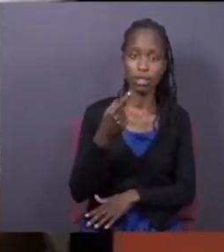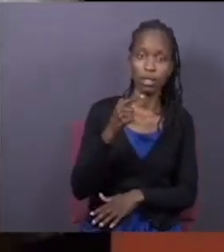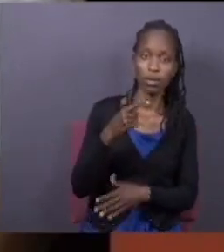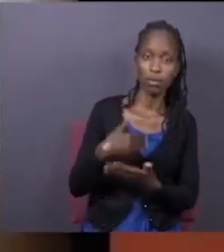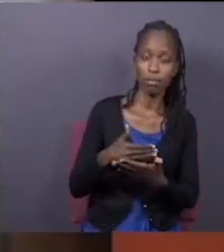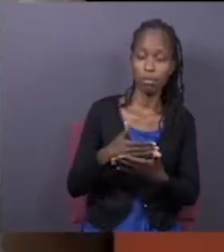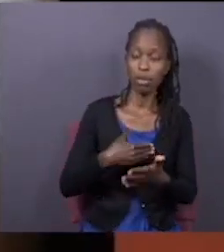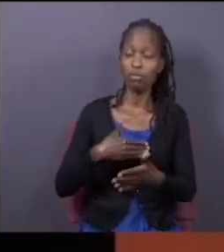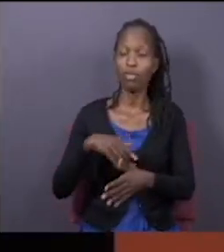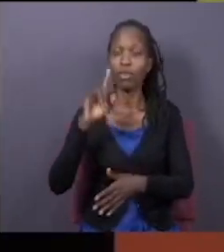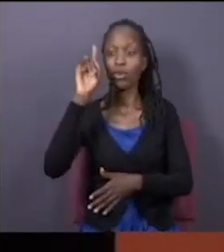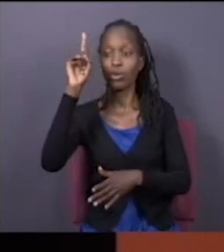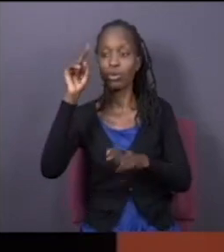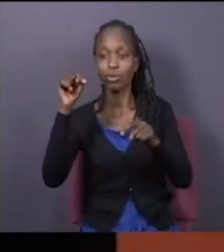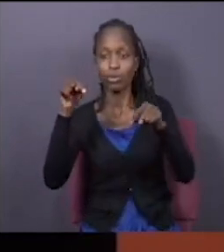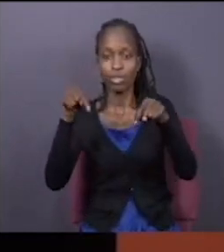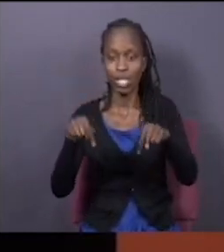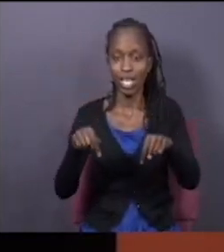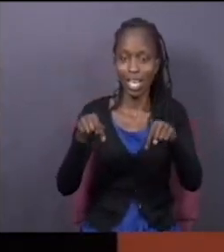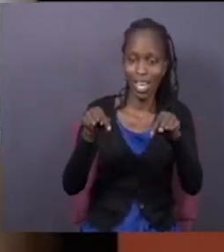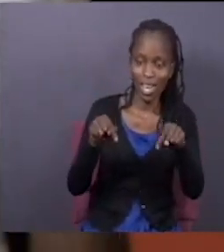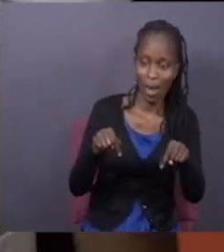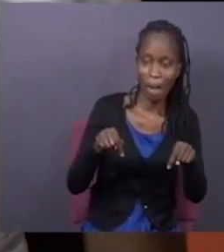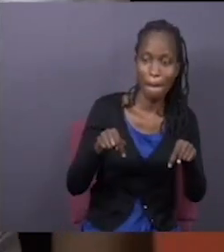For you today,